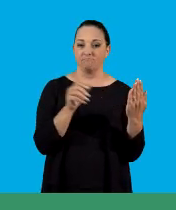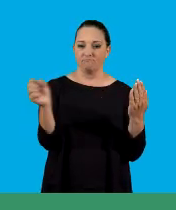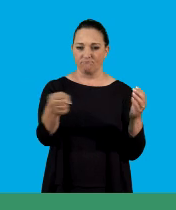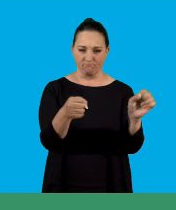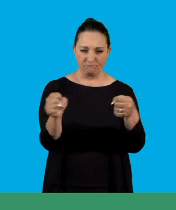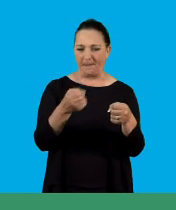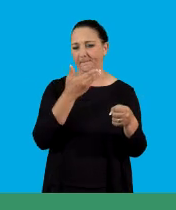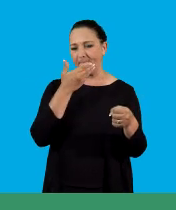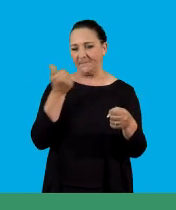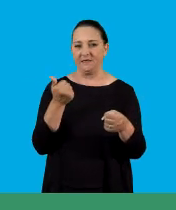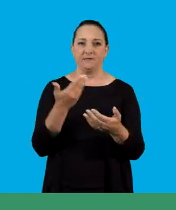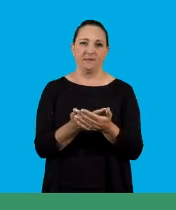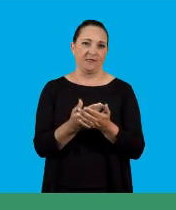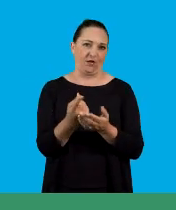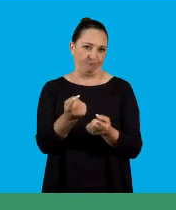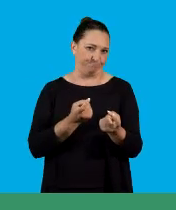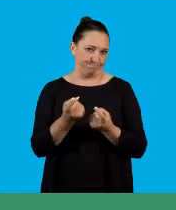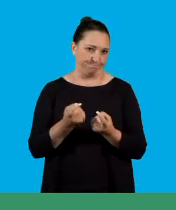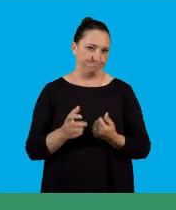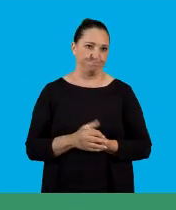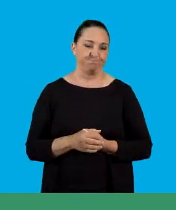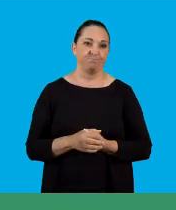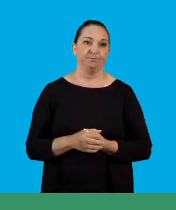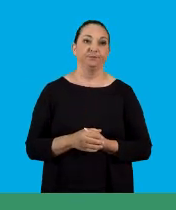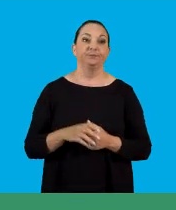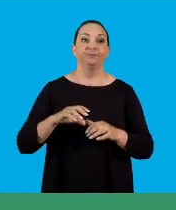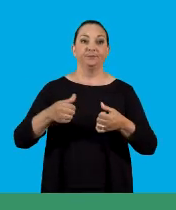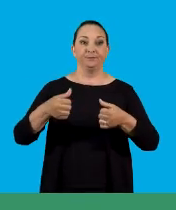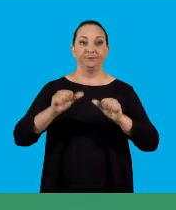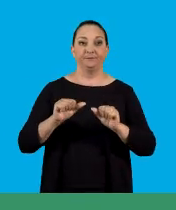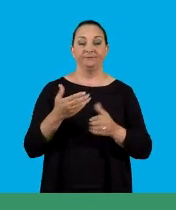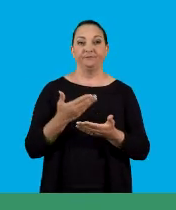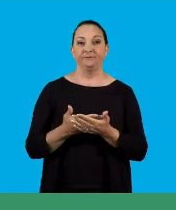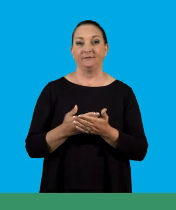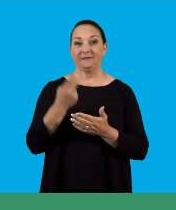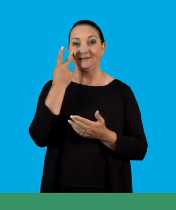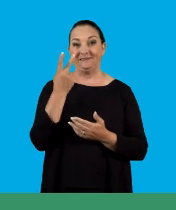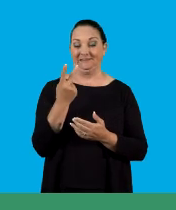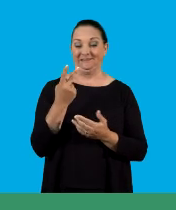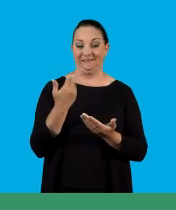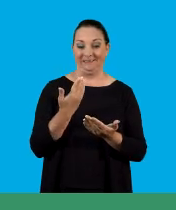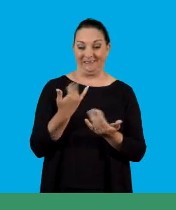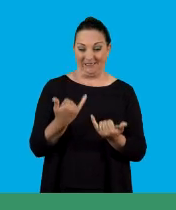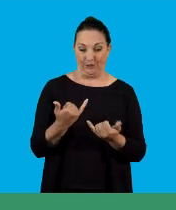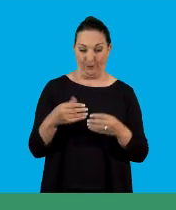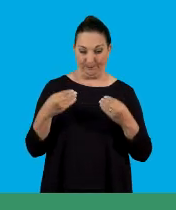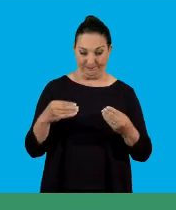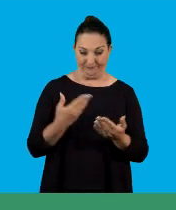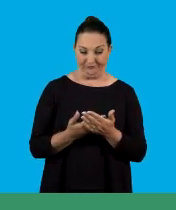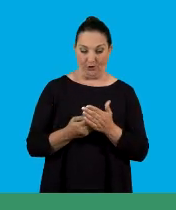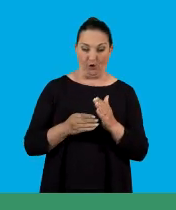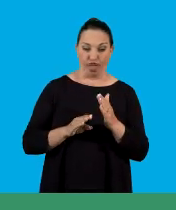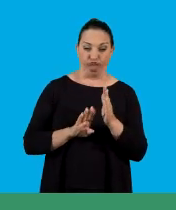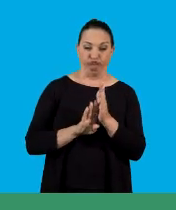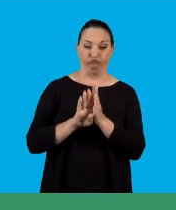best candidates for the business. And that would help the business to achieve a state of higher productivity. And they should